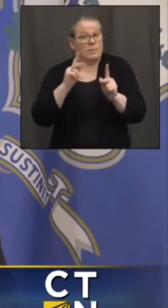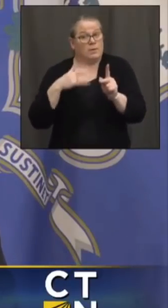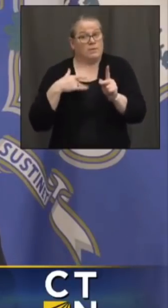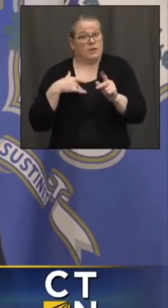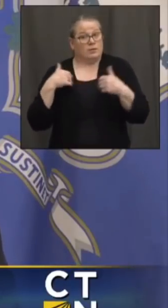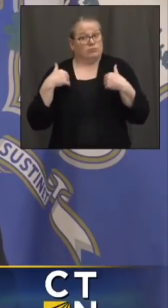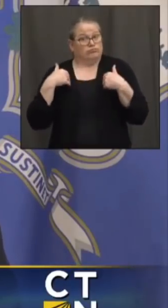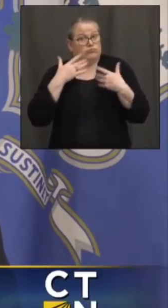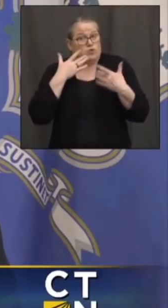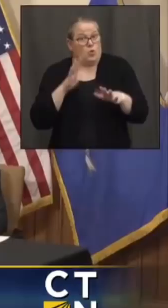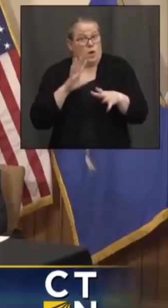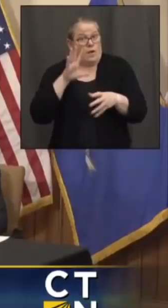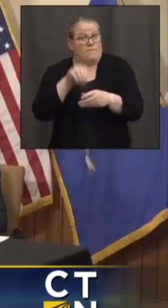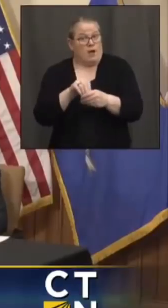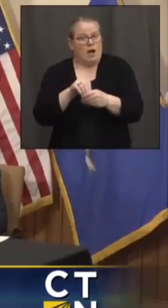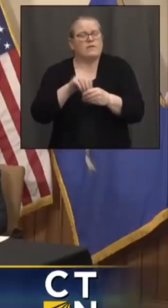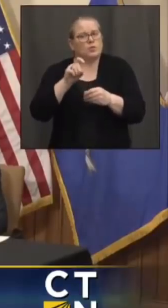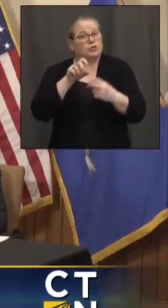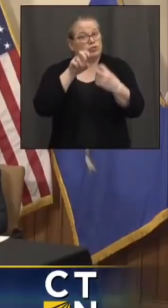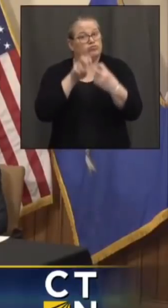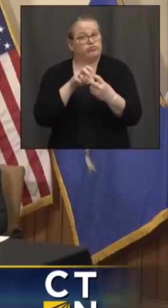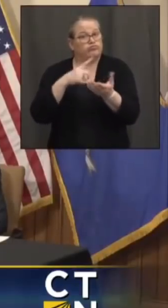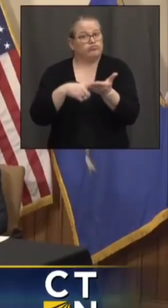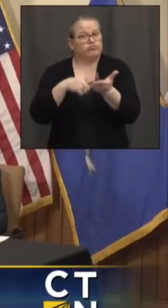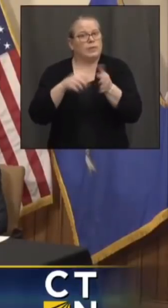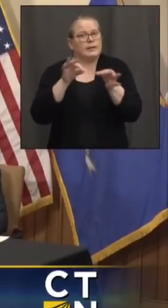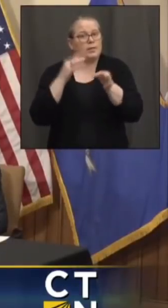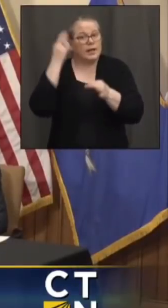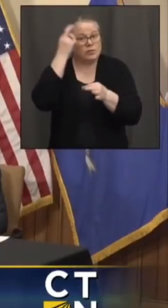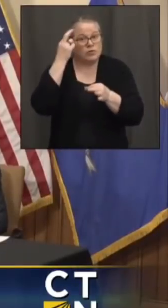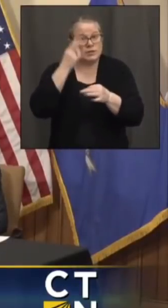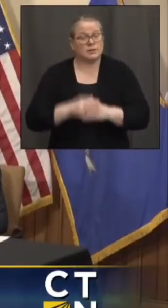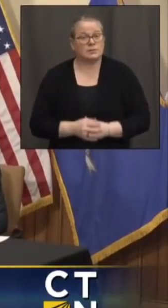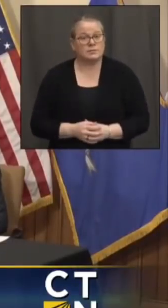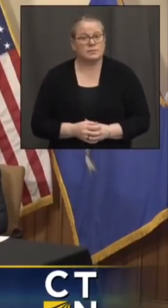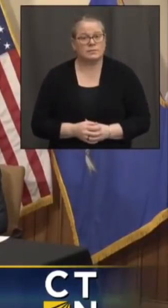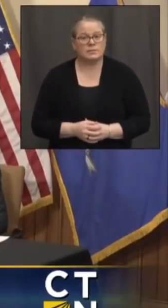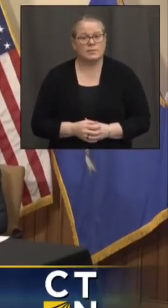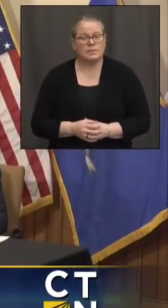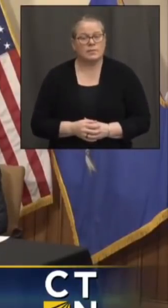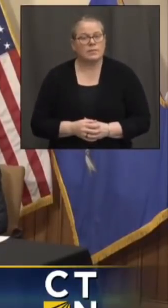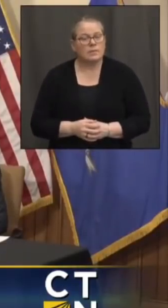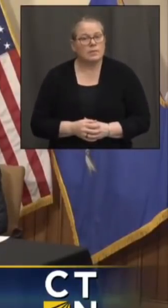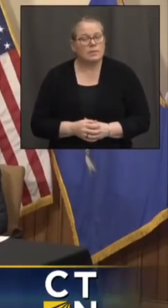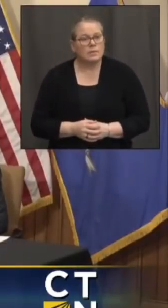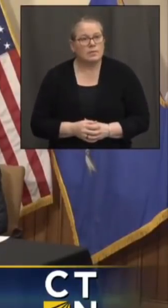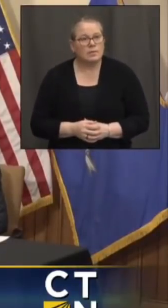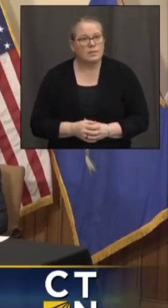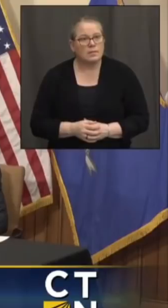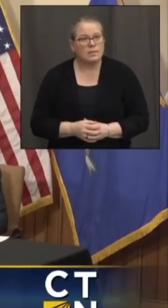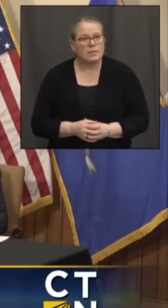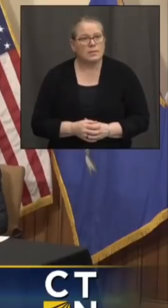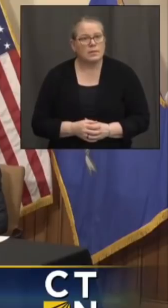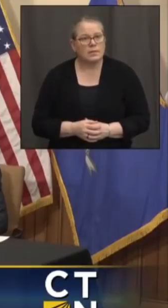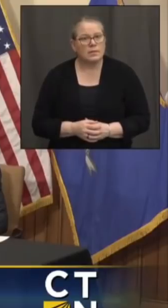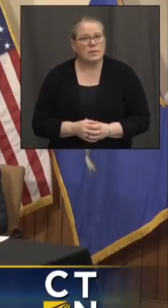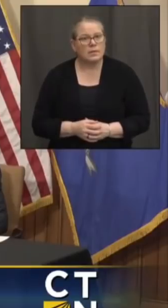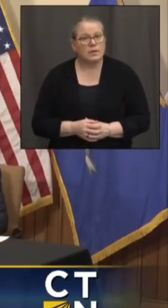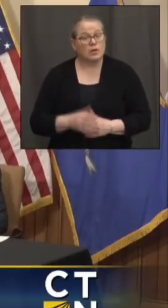why. Do you think an assessment on insurance companies won't be passed on to